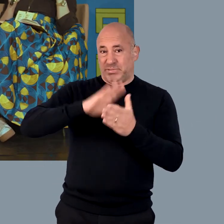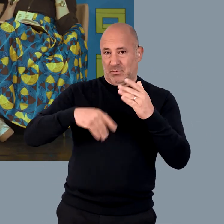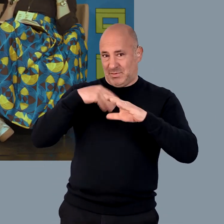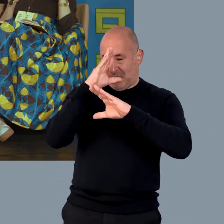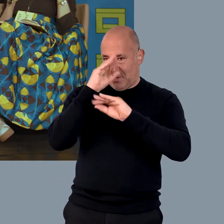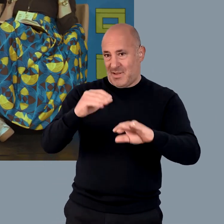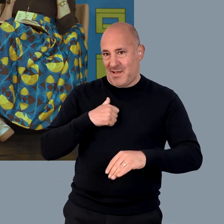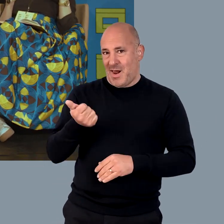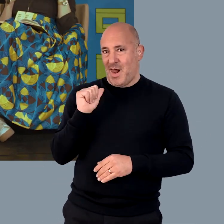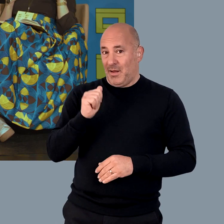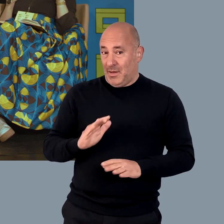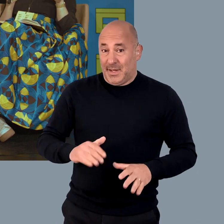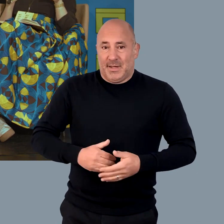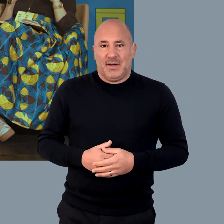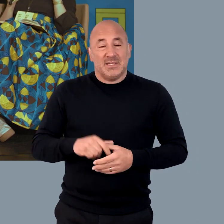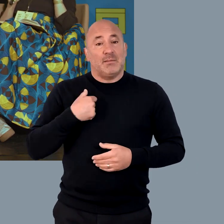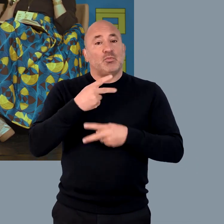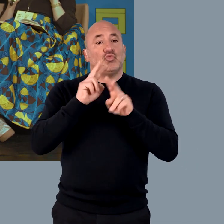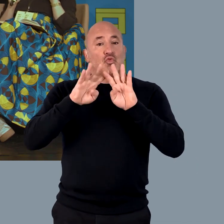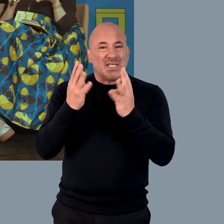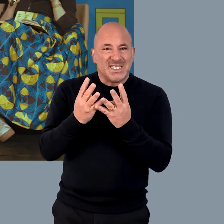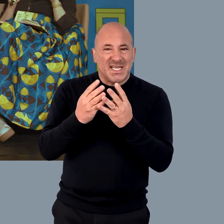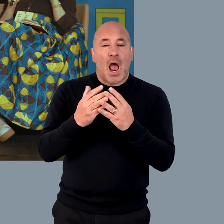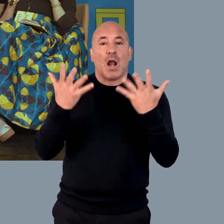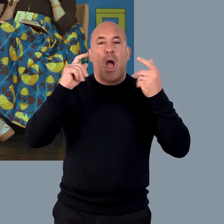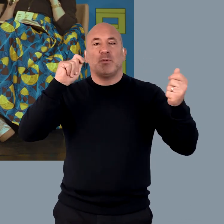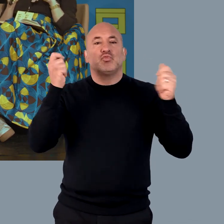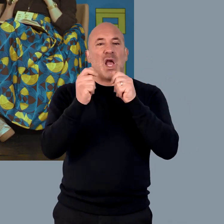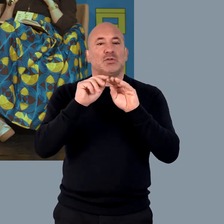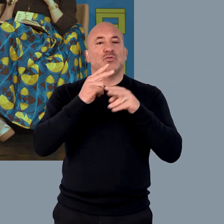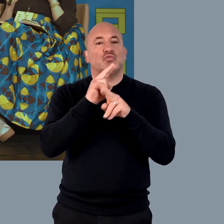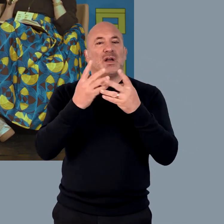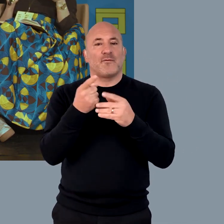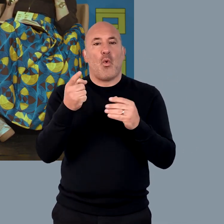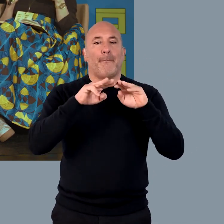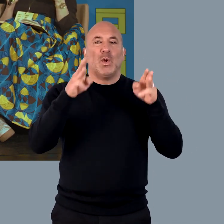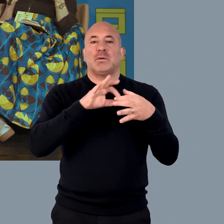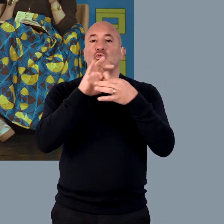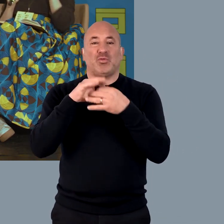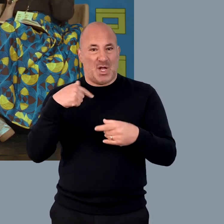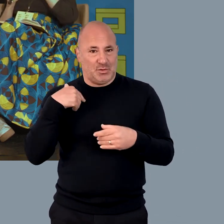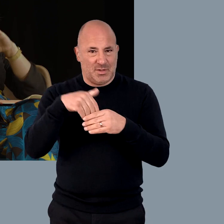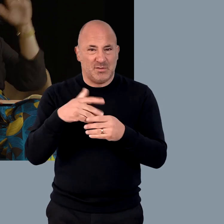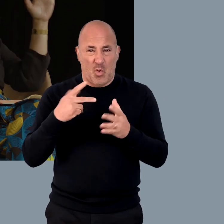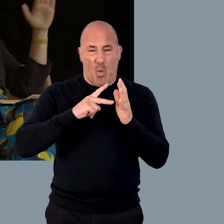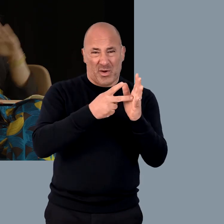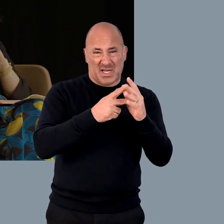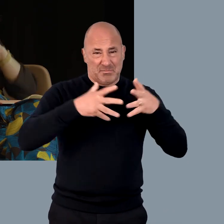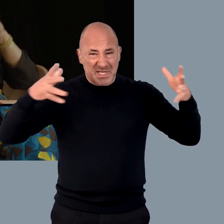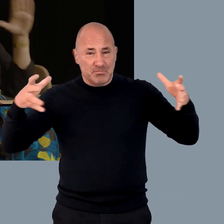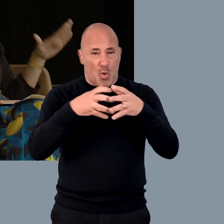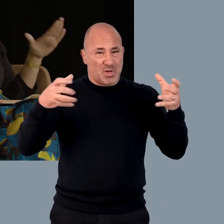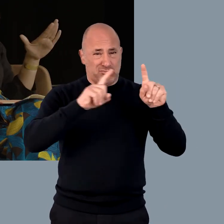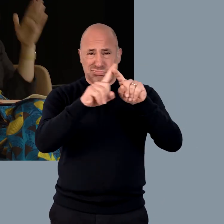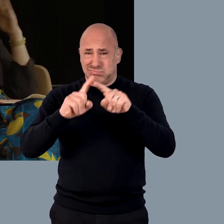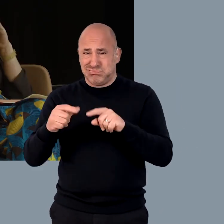So I say that, I share my experience knowing that. I'm also a trustee, a climate change trustee for the Museums Association. So work with organisations